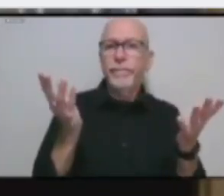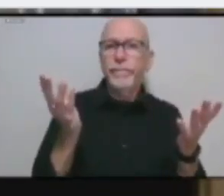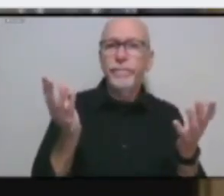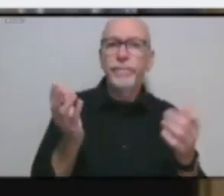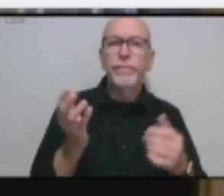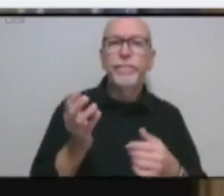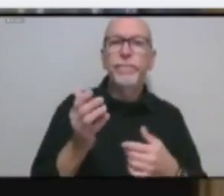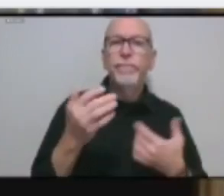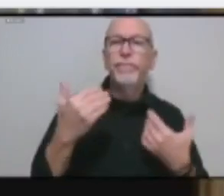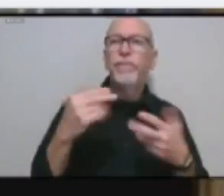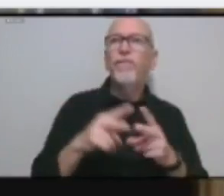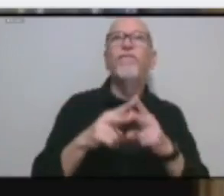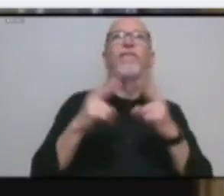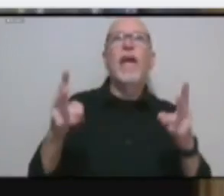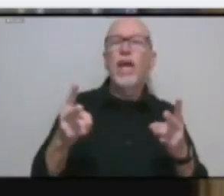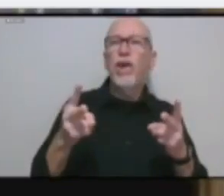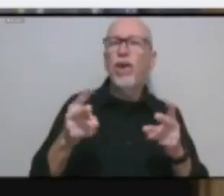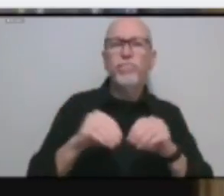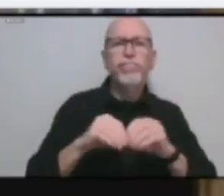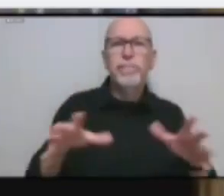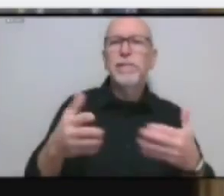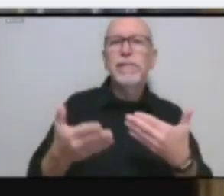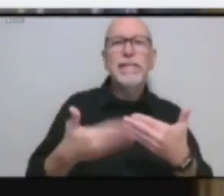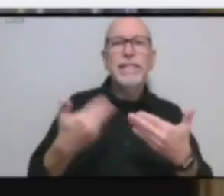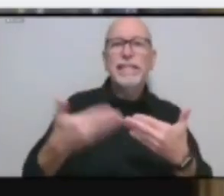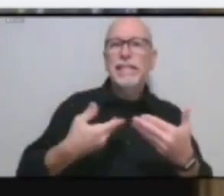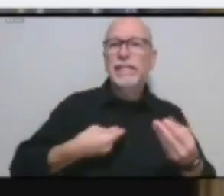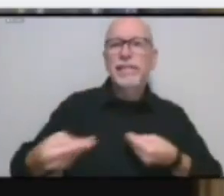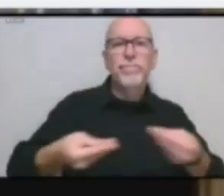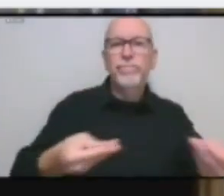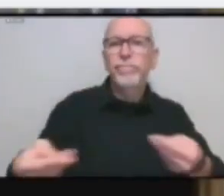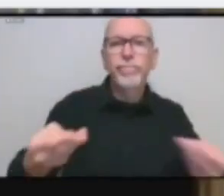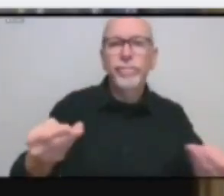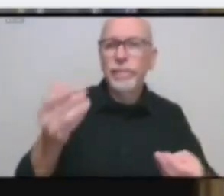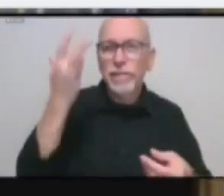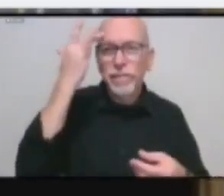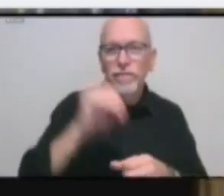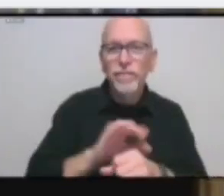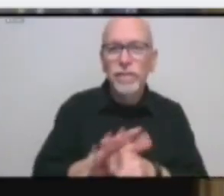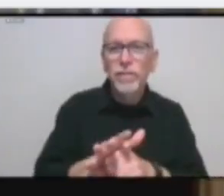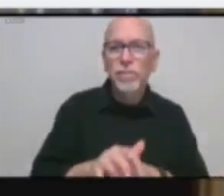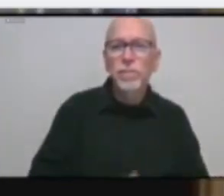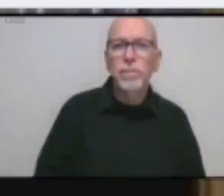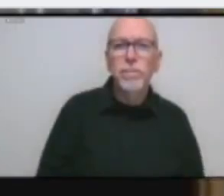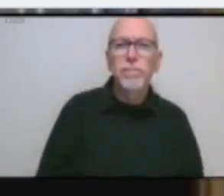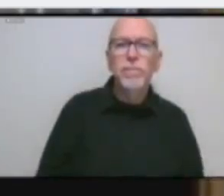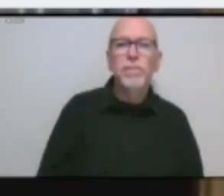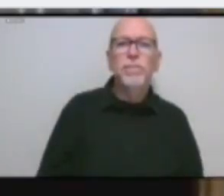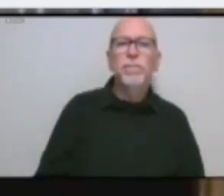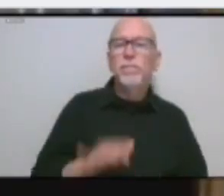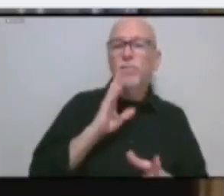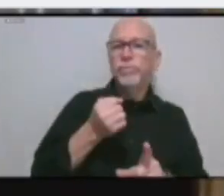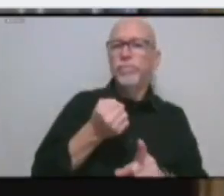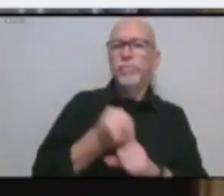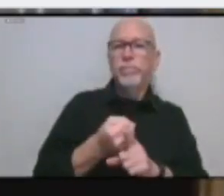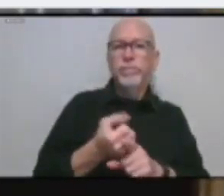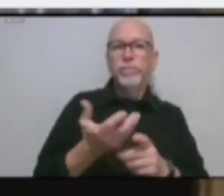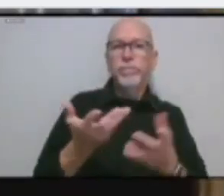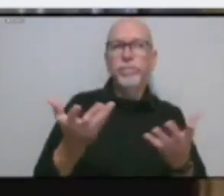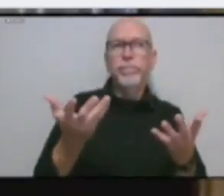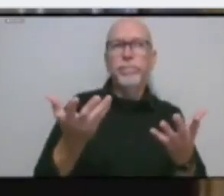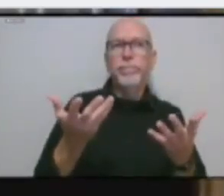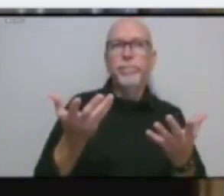uber contagious, easily transmitted virus, this pandemic that's